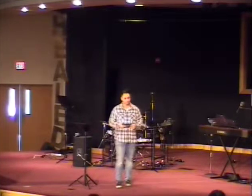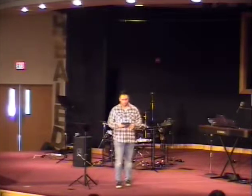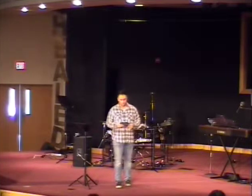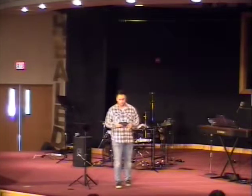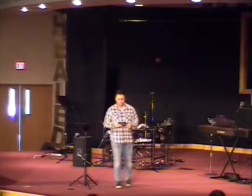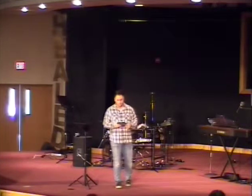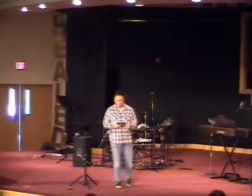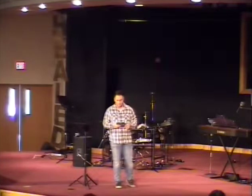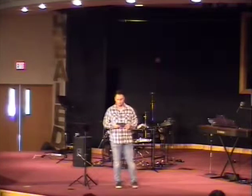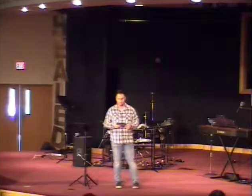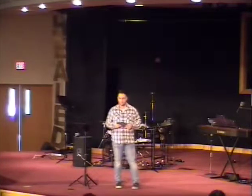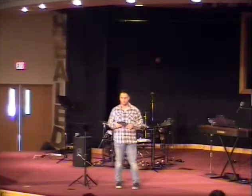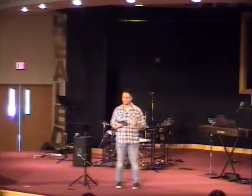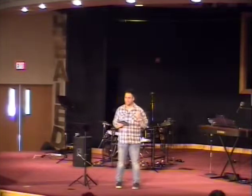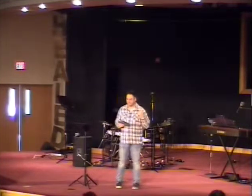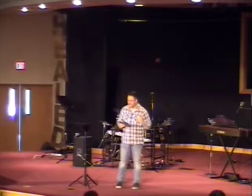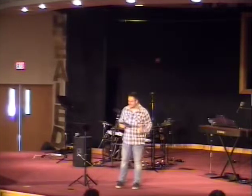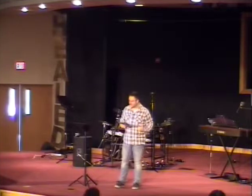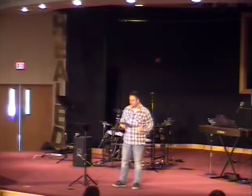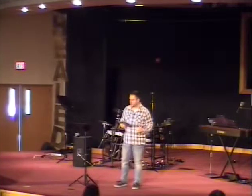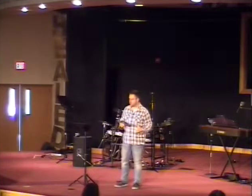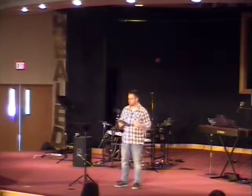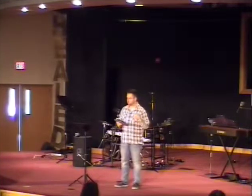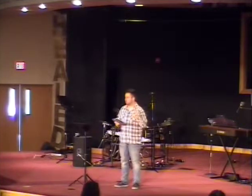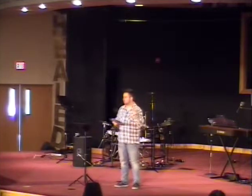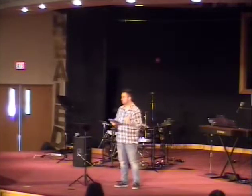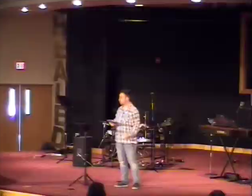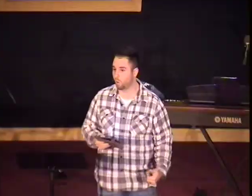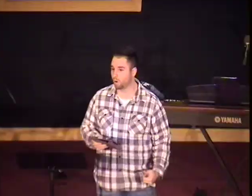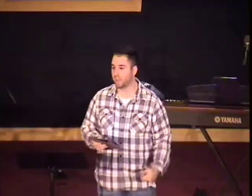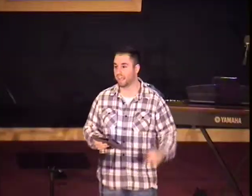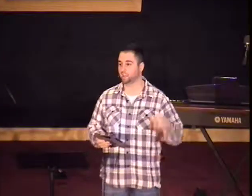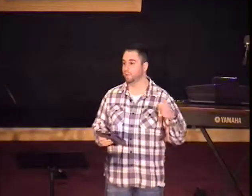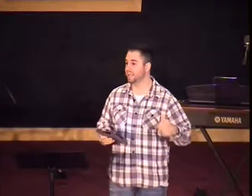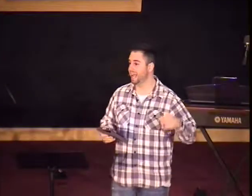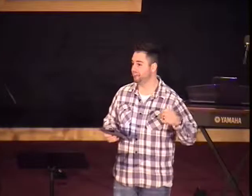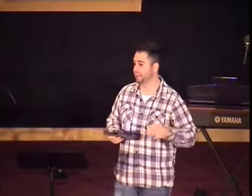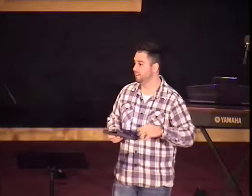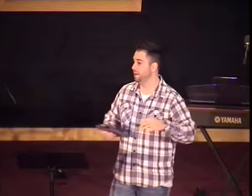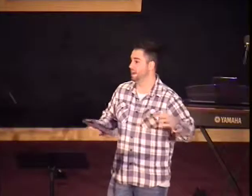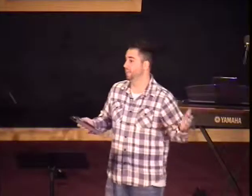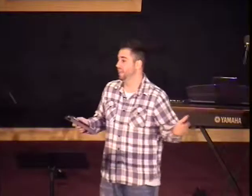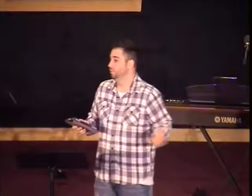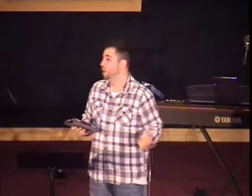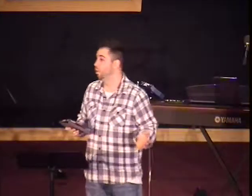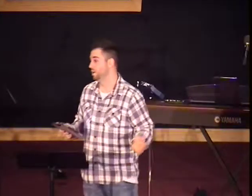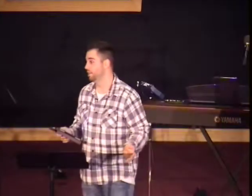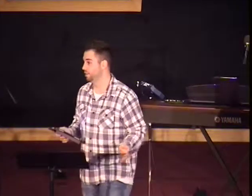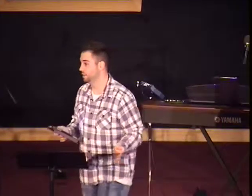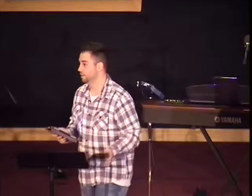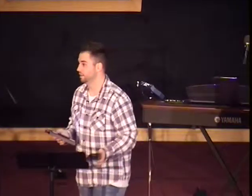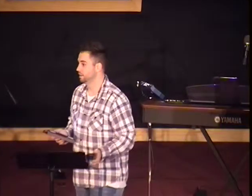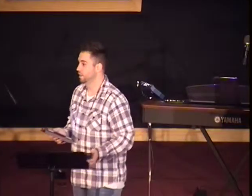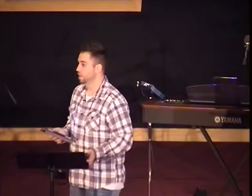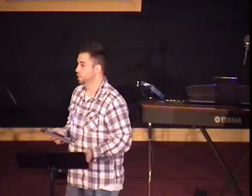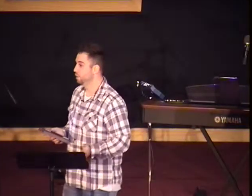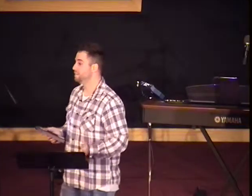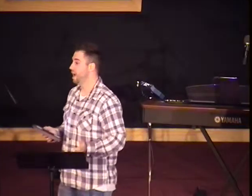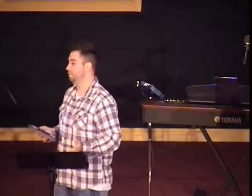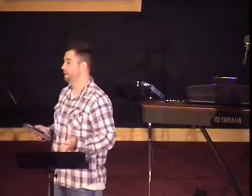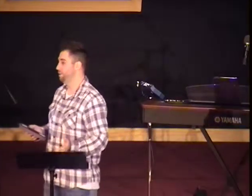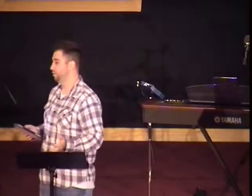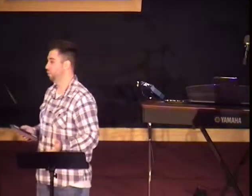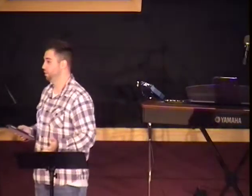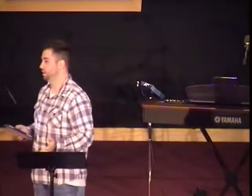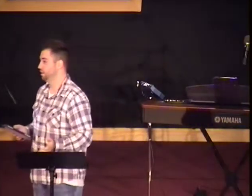to death, beaten. We've had aching hearts, we've been poor, and we have given up everything. We own nothing. You want to